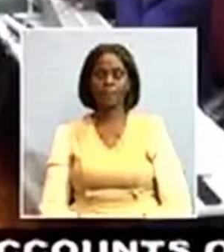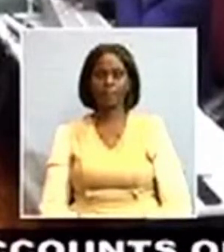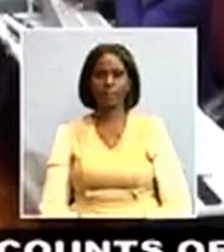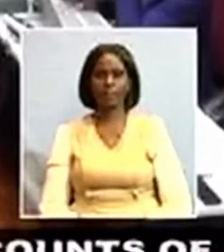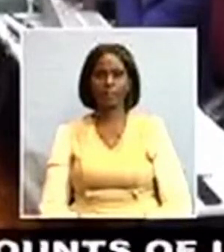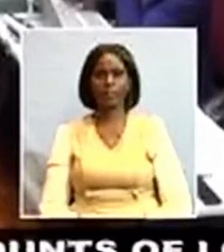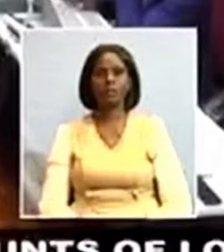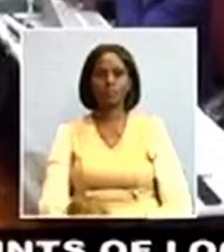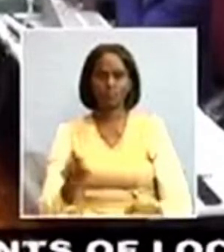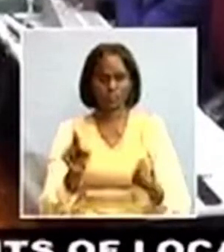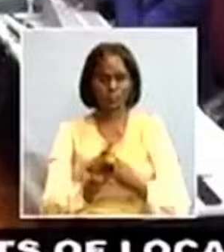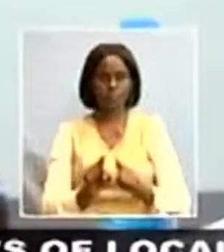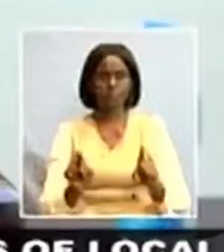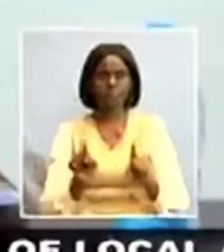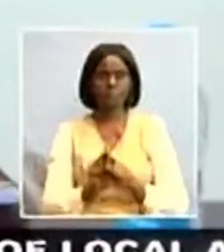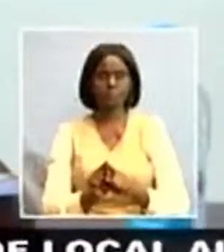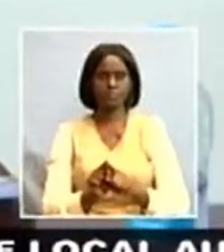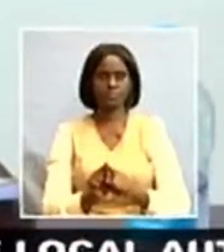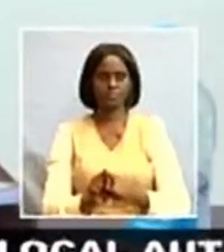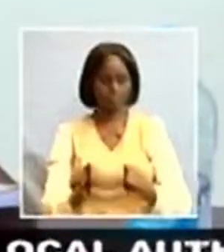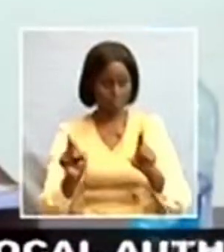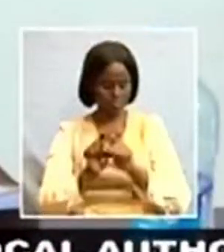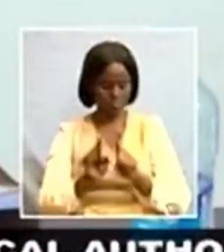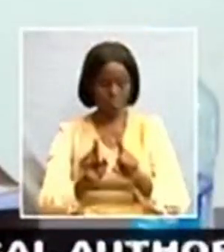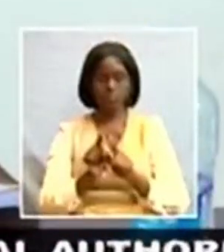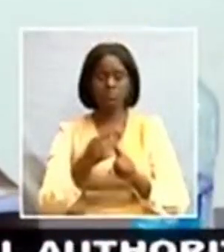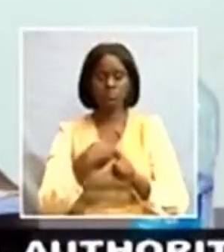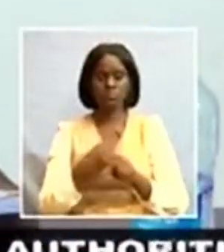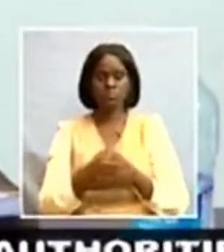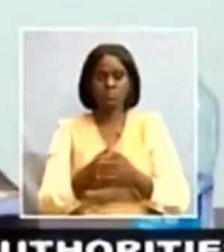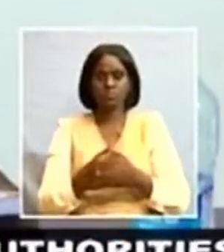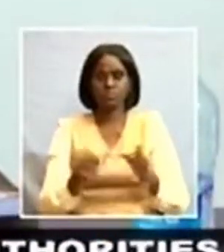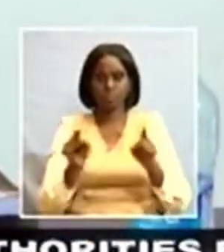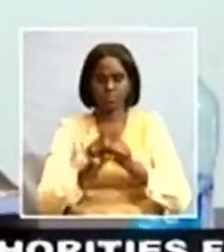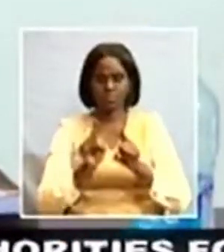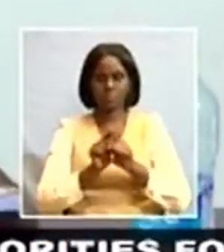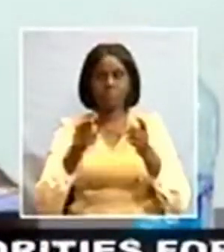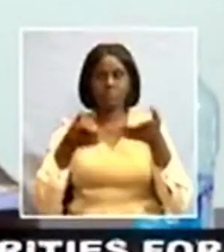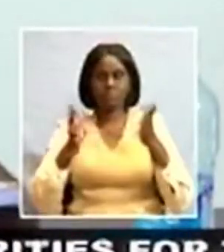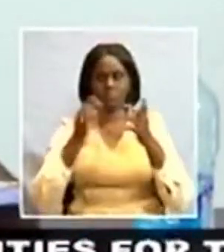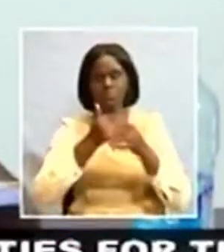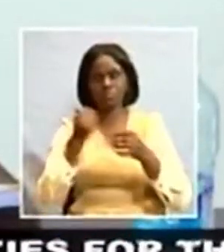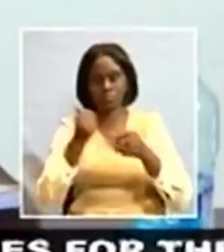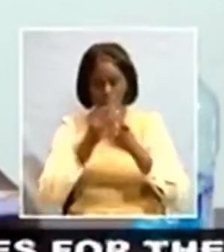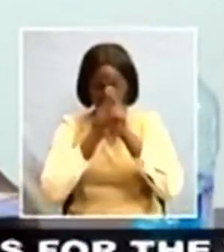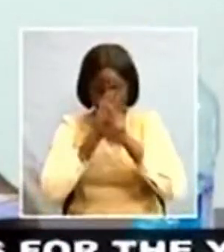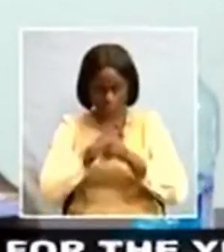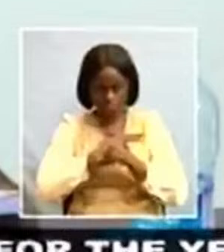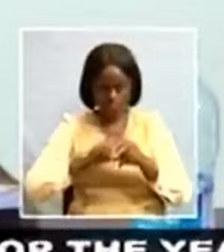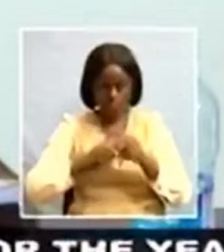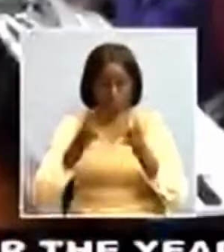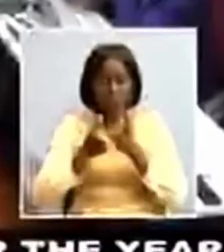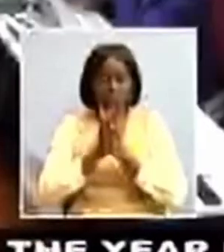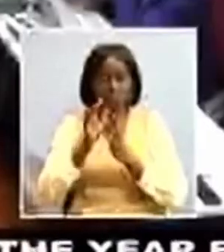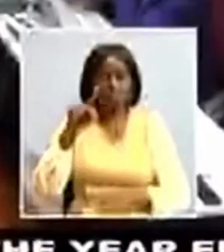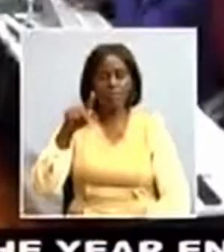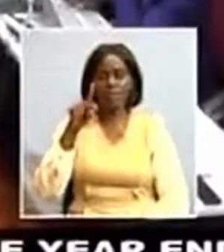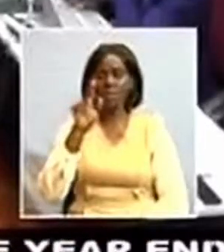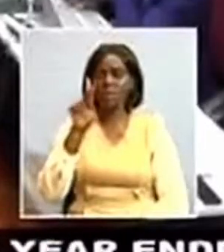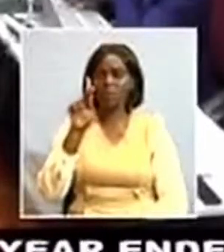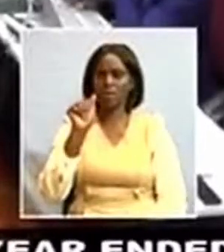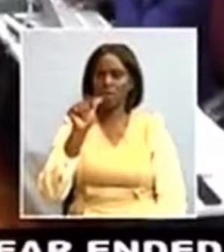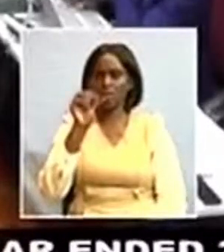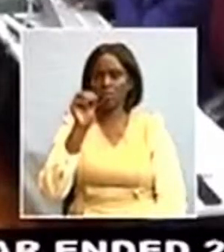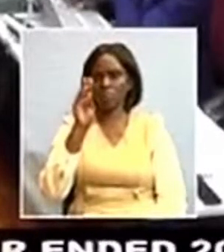Is it on the same? Let me allow other honorable members to ask, then I'll give you a chance. Honorable Pavyuma.